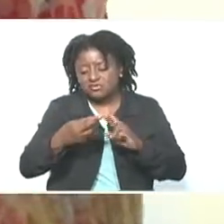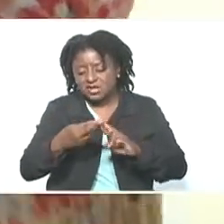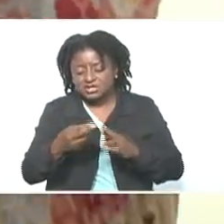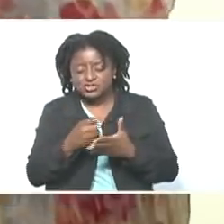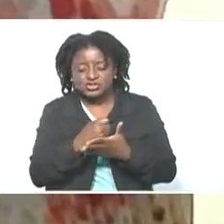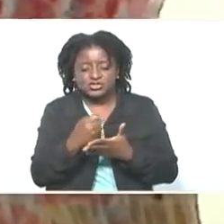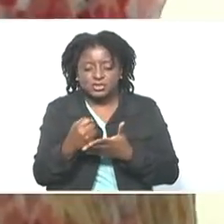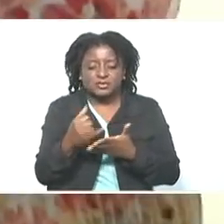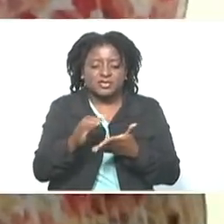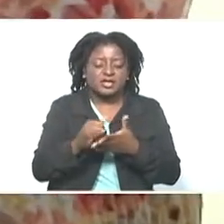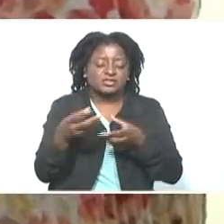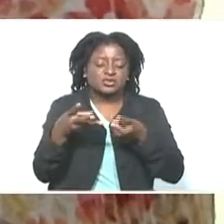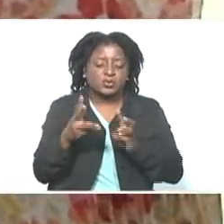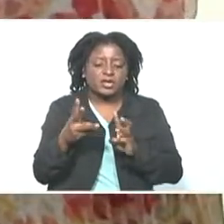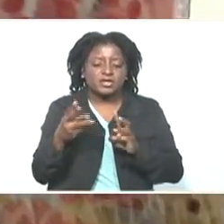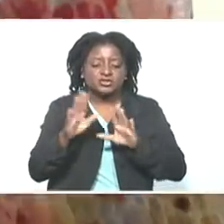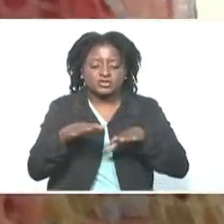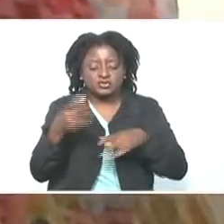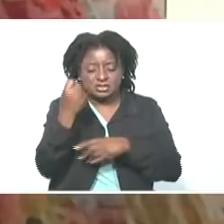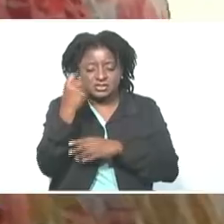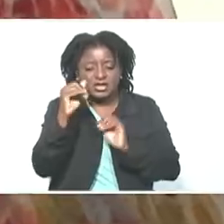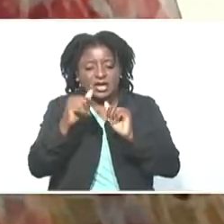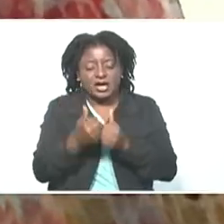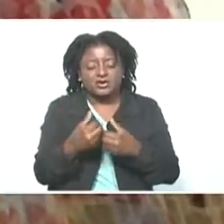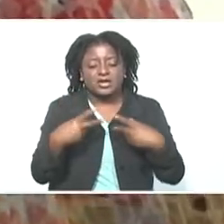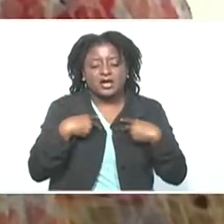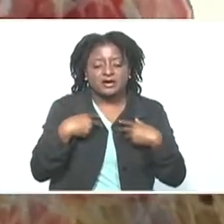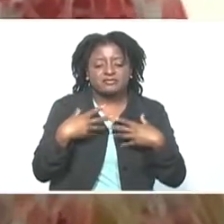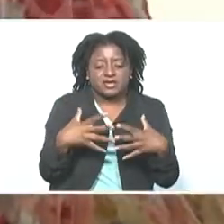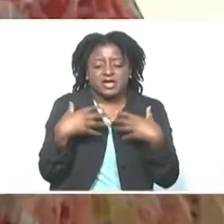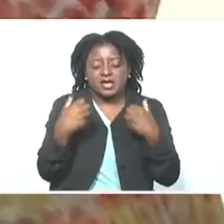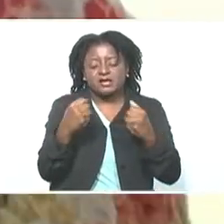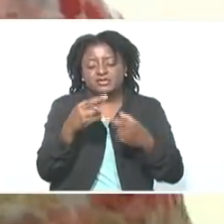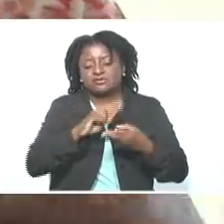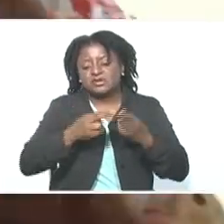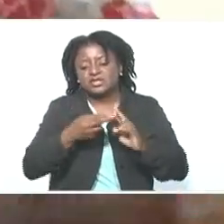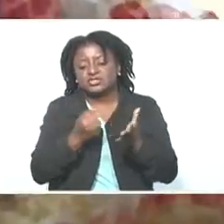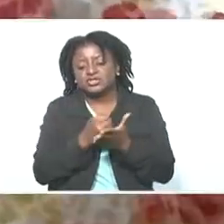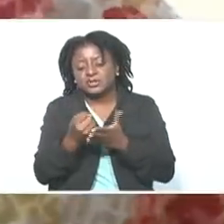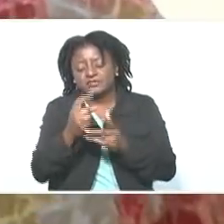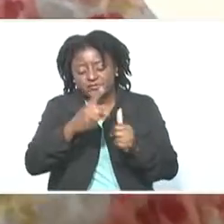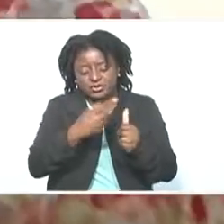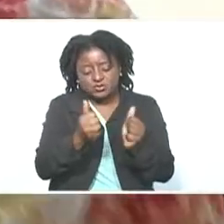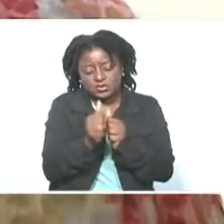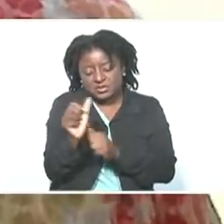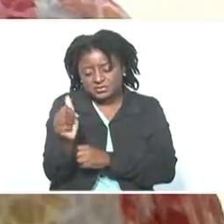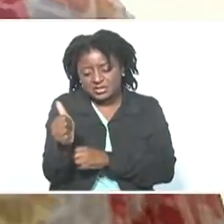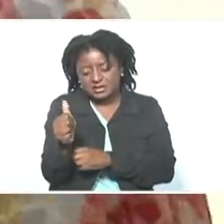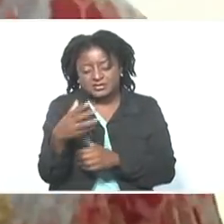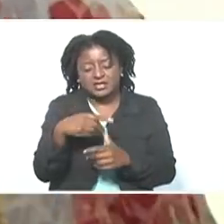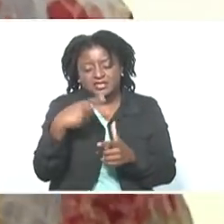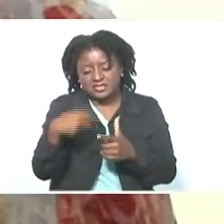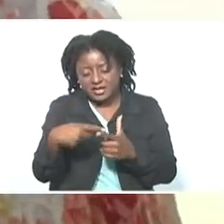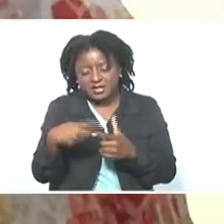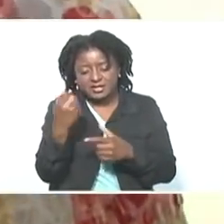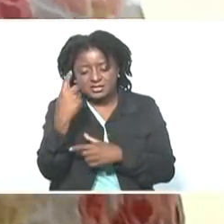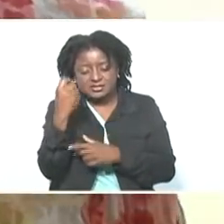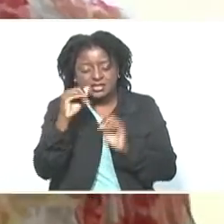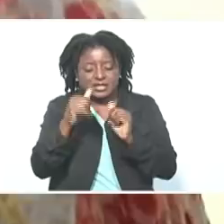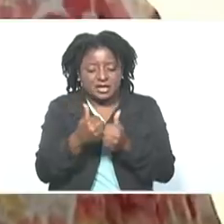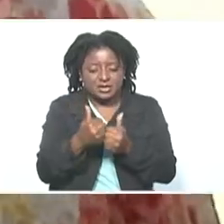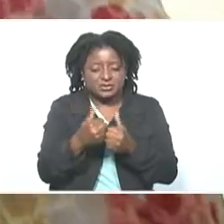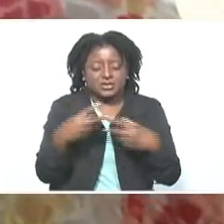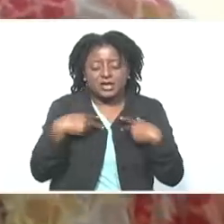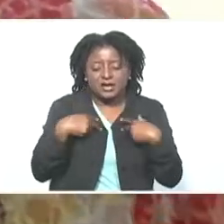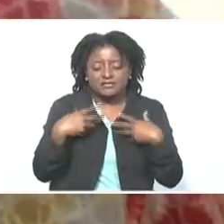children understand how to have a healthy relationship first with themselves, and then they can understand how to have healthy relationships with everybody